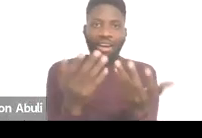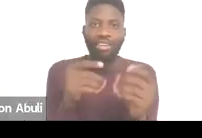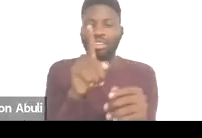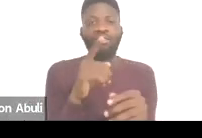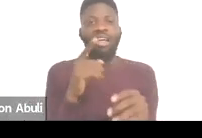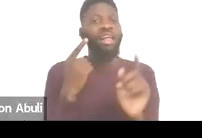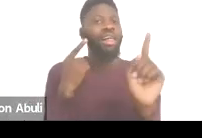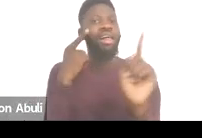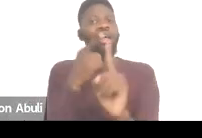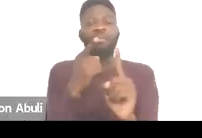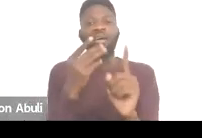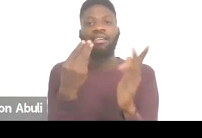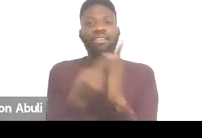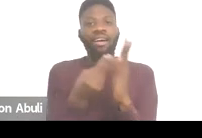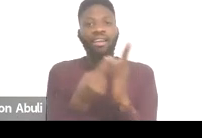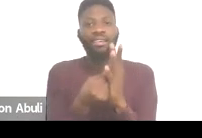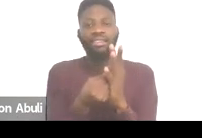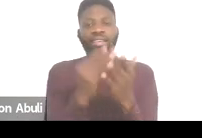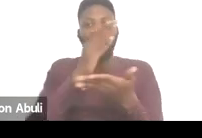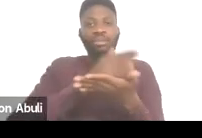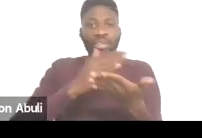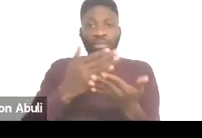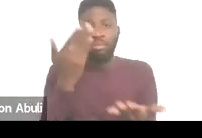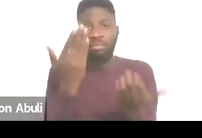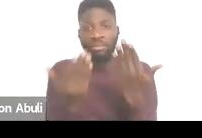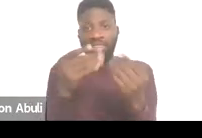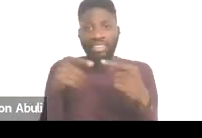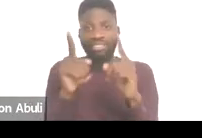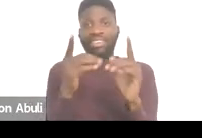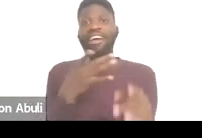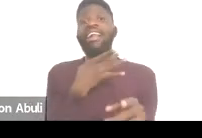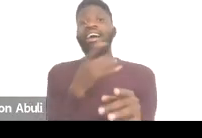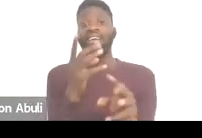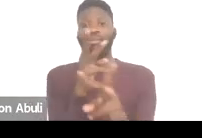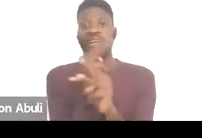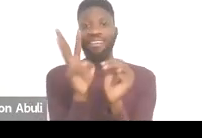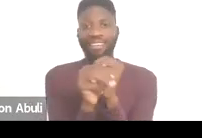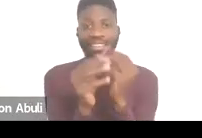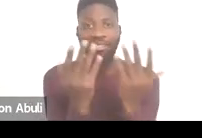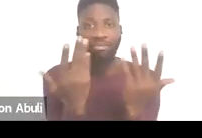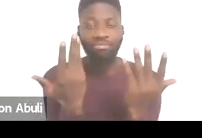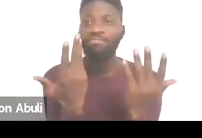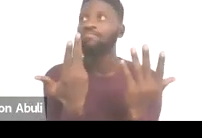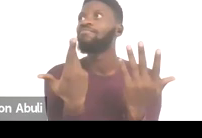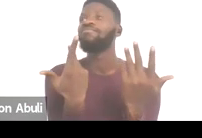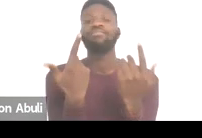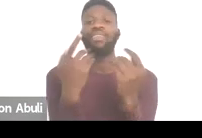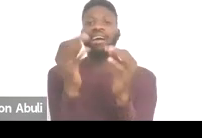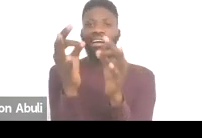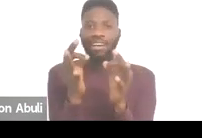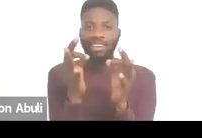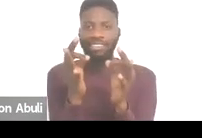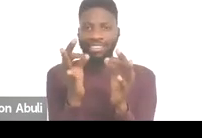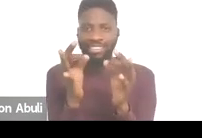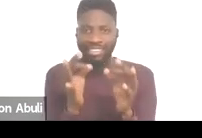finance department? Maybe you're interested in mathematics, you are in accounting stuff, and you're